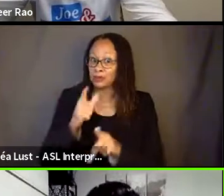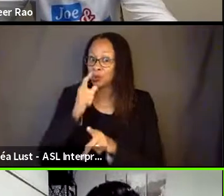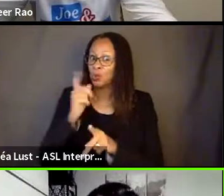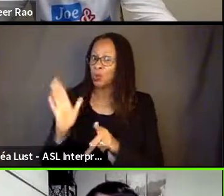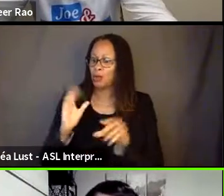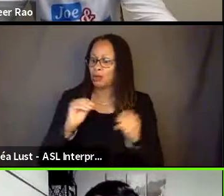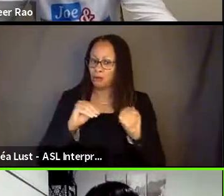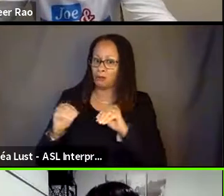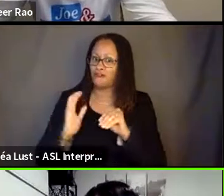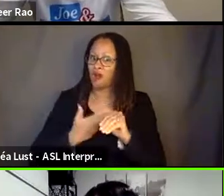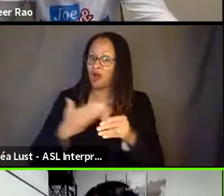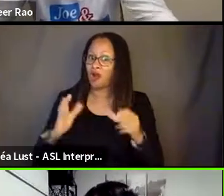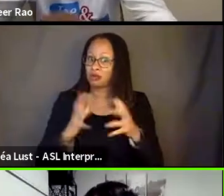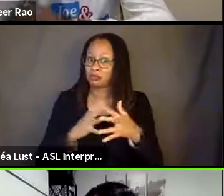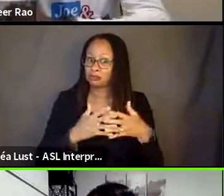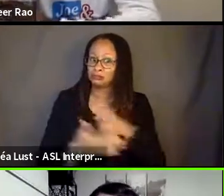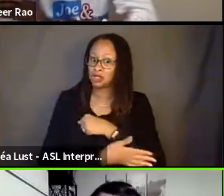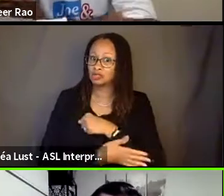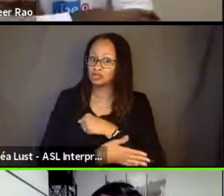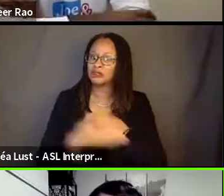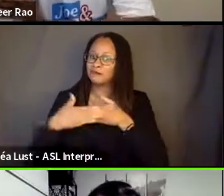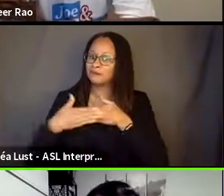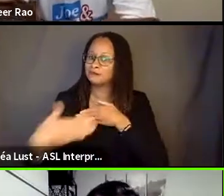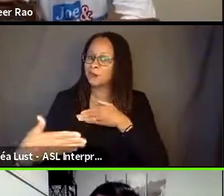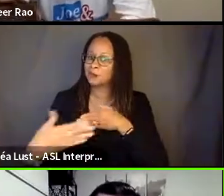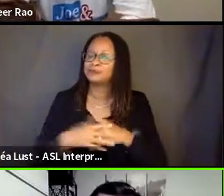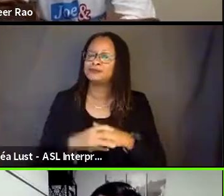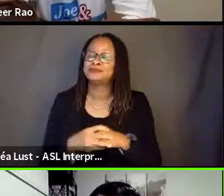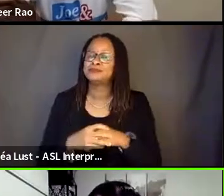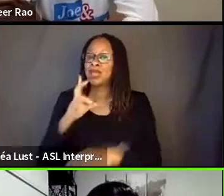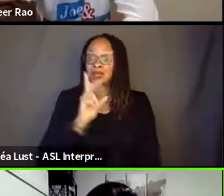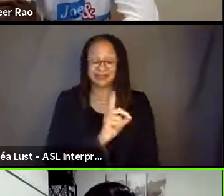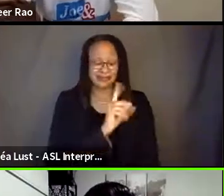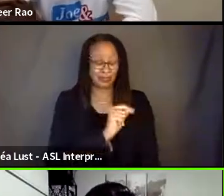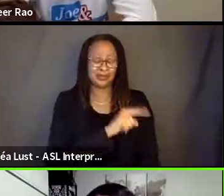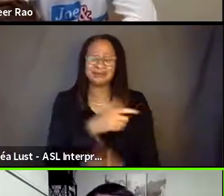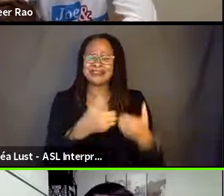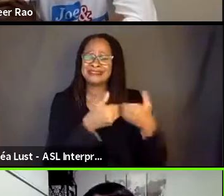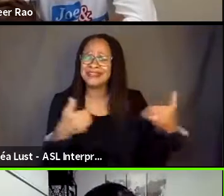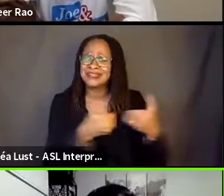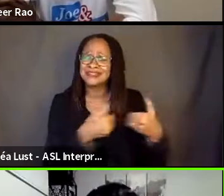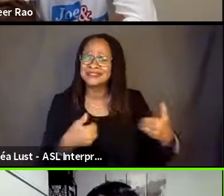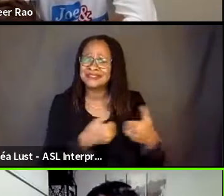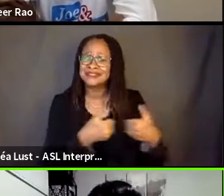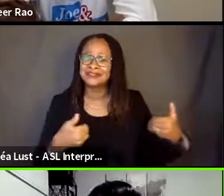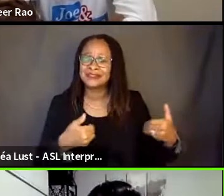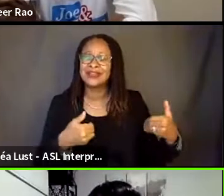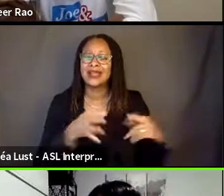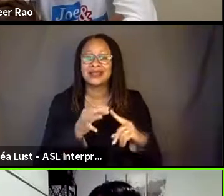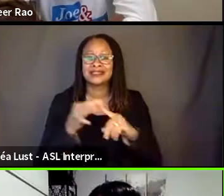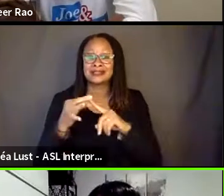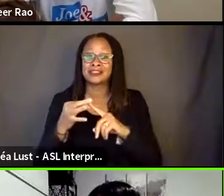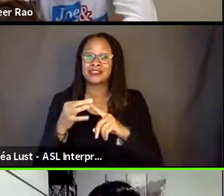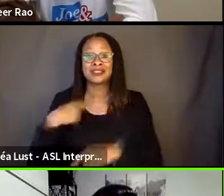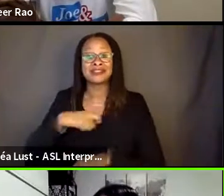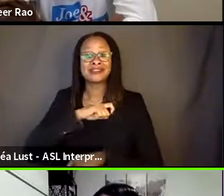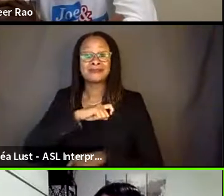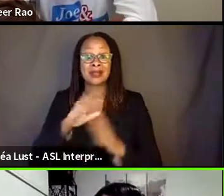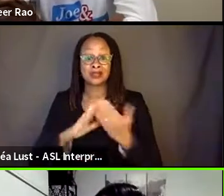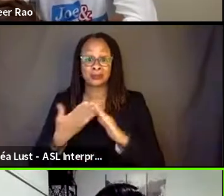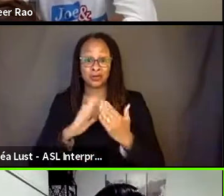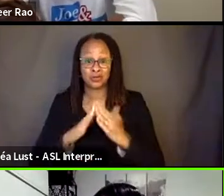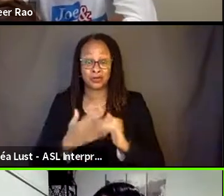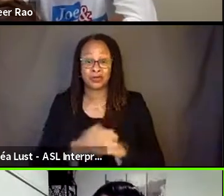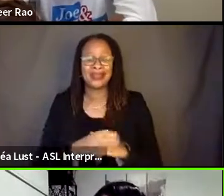our country forward. Donald Trump has divided our country, especially the Hispanic community.